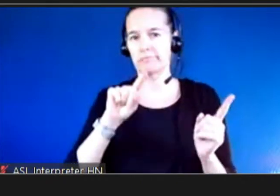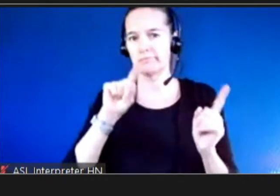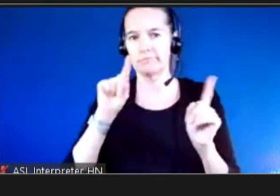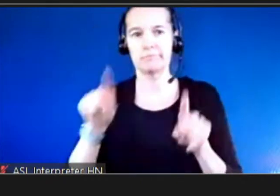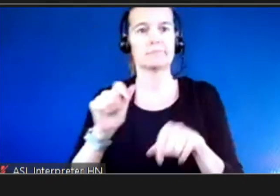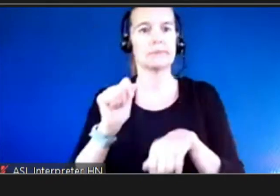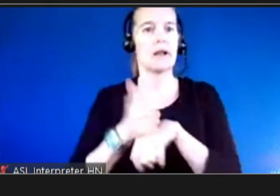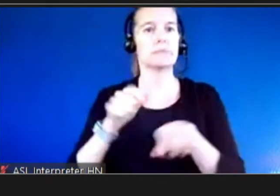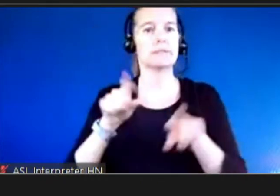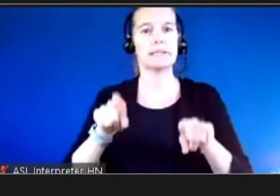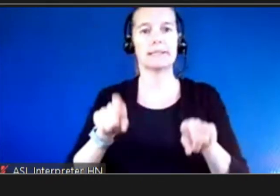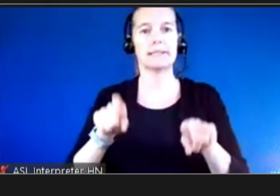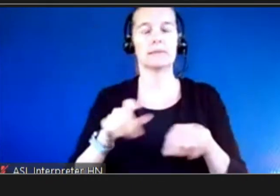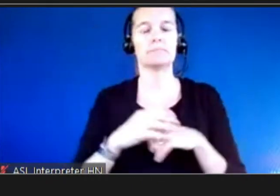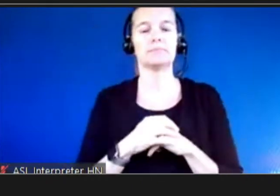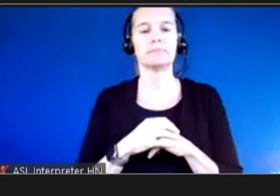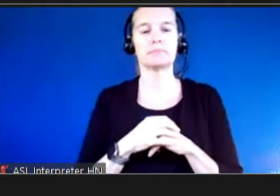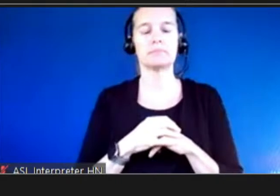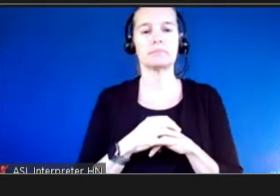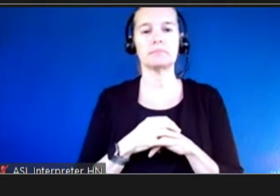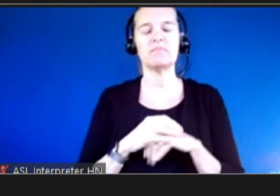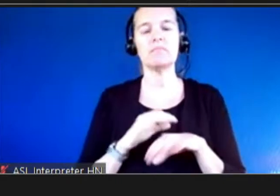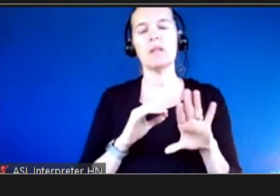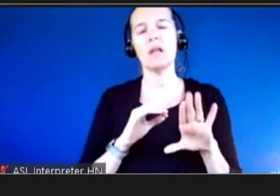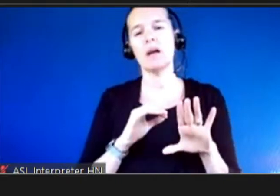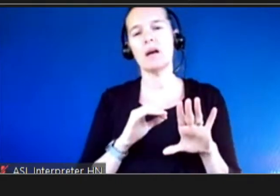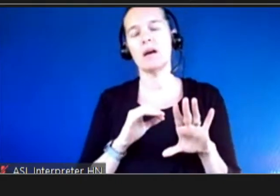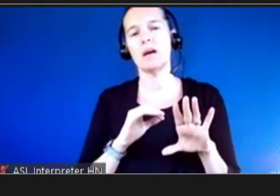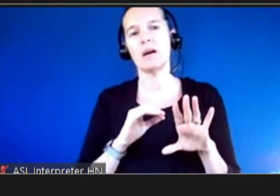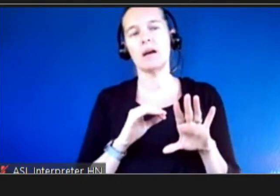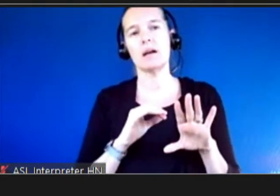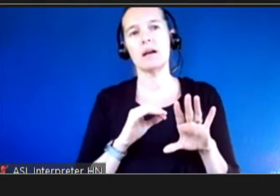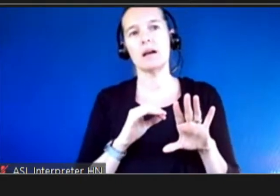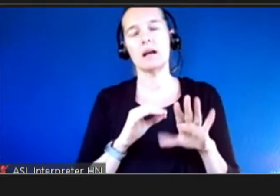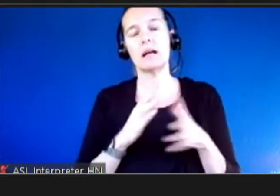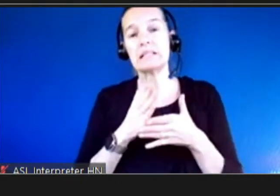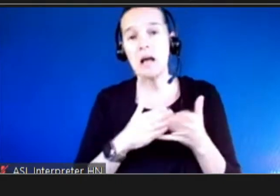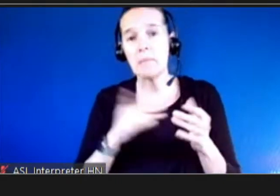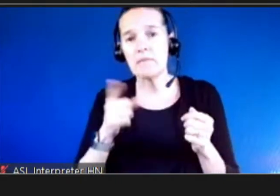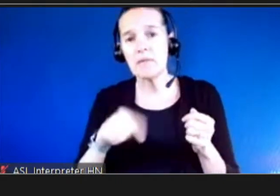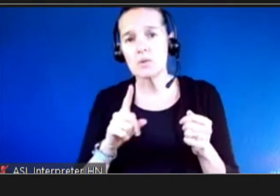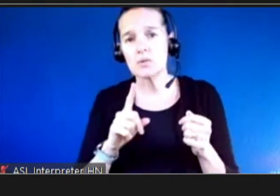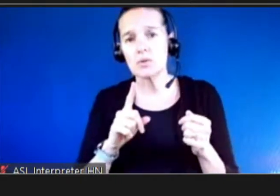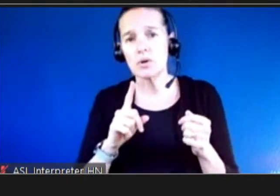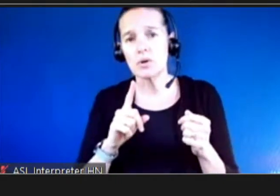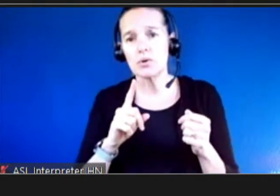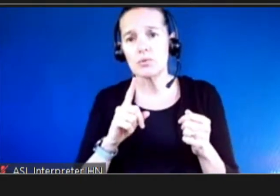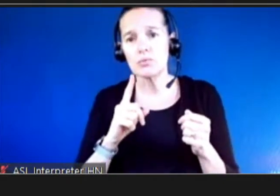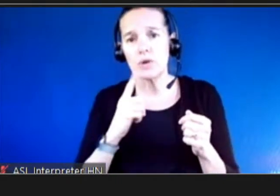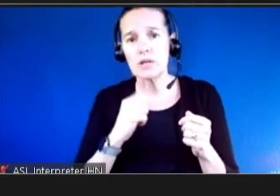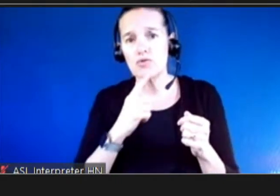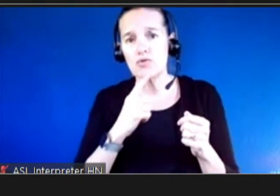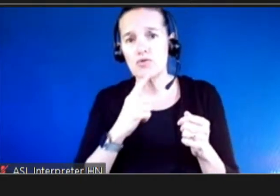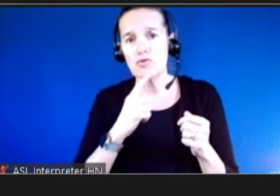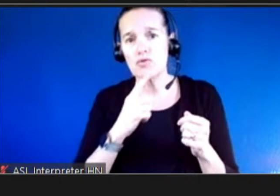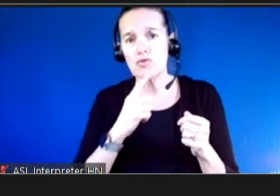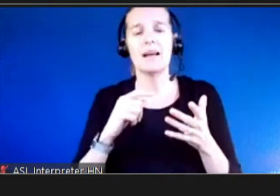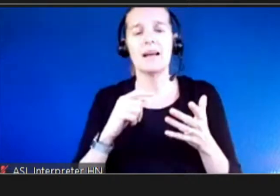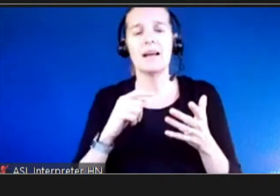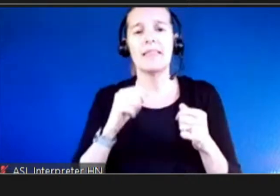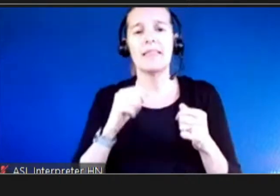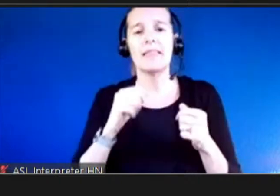The restaurants, while not, some of them do not have 3 individuals within their own restaurant, but there is